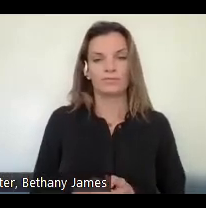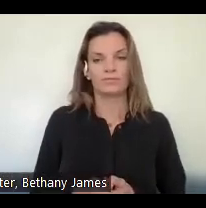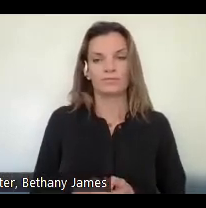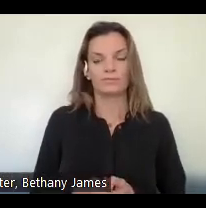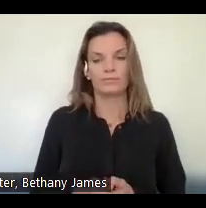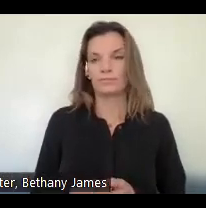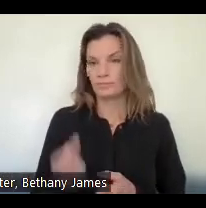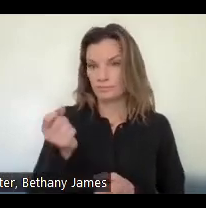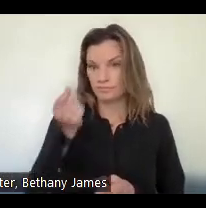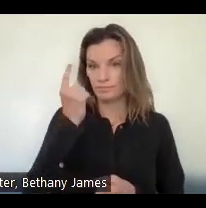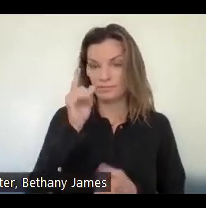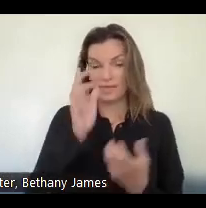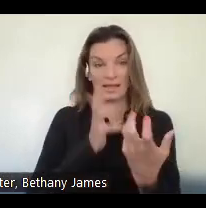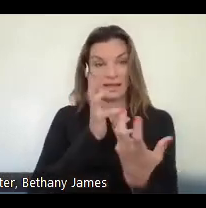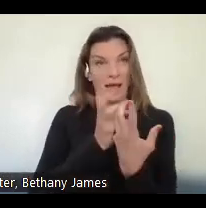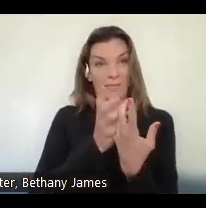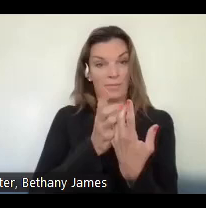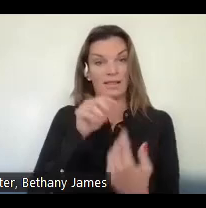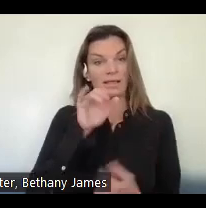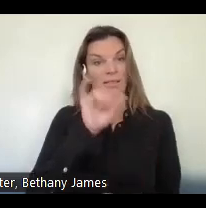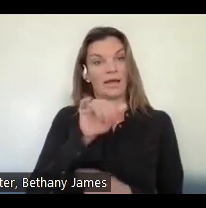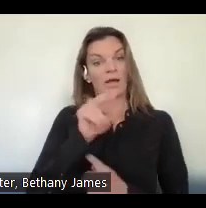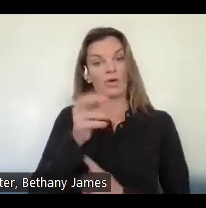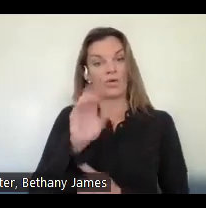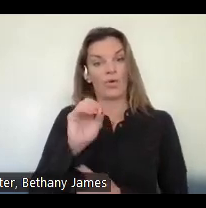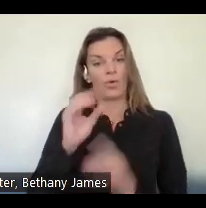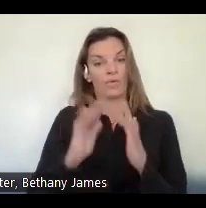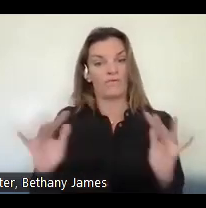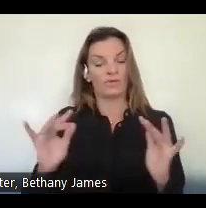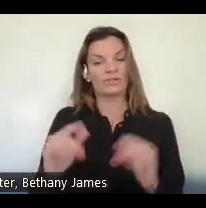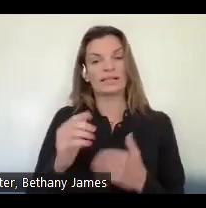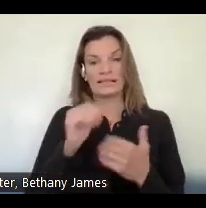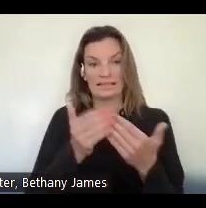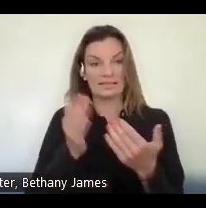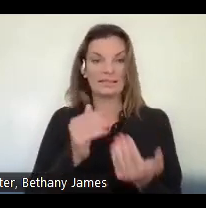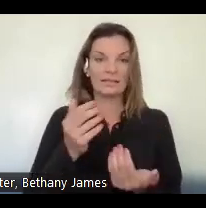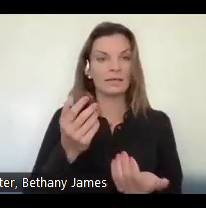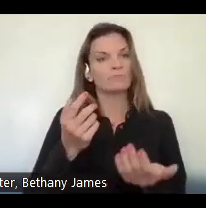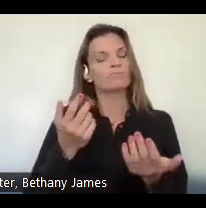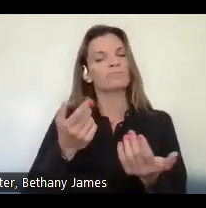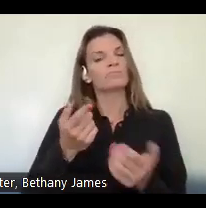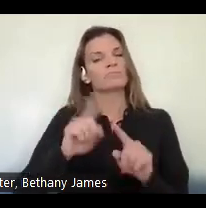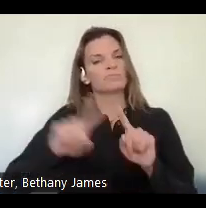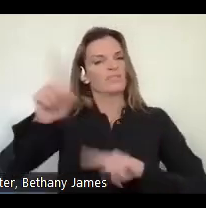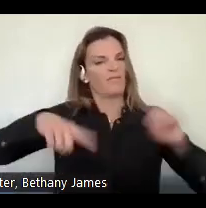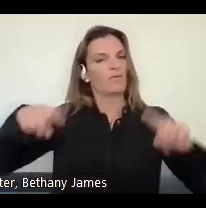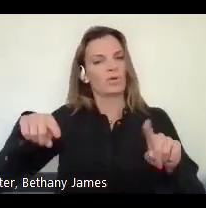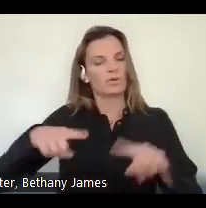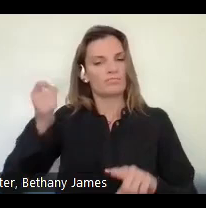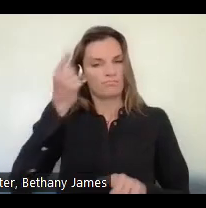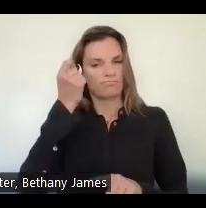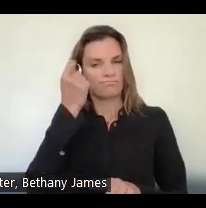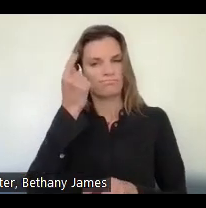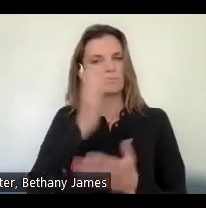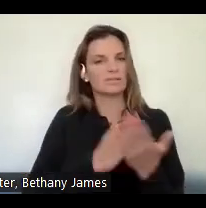in which accommodating neurodivergent people may overlap in the workplace, for the purpose of this presentation, we'll be